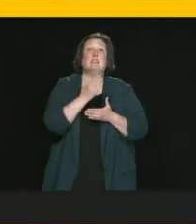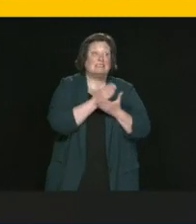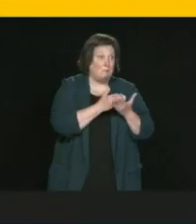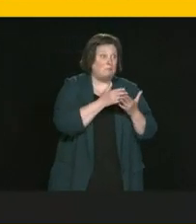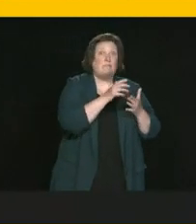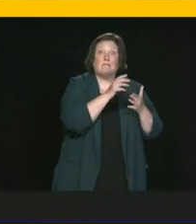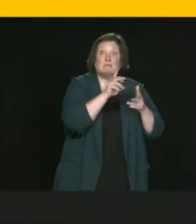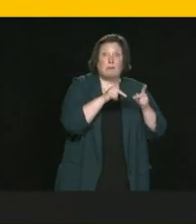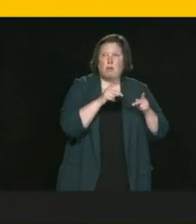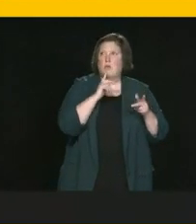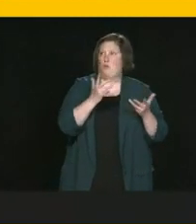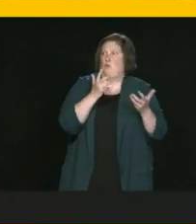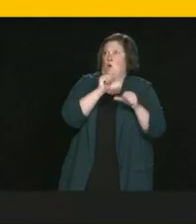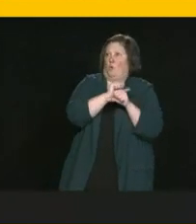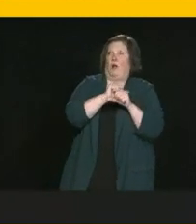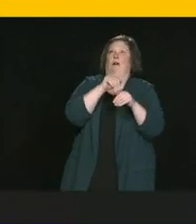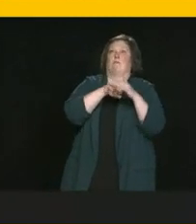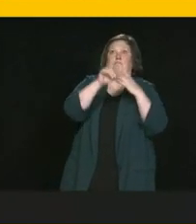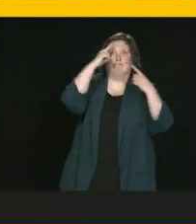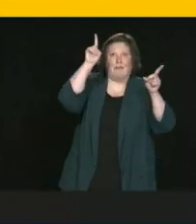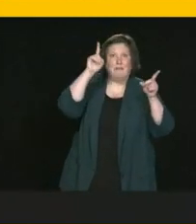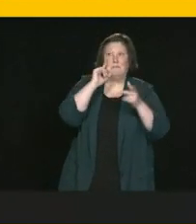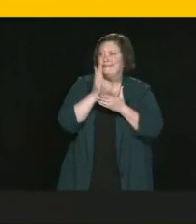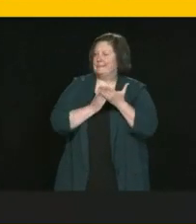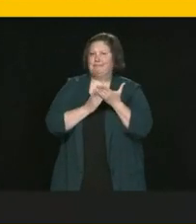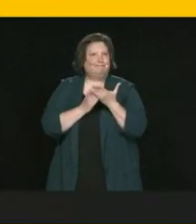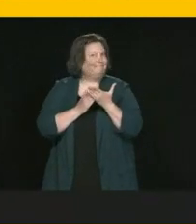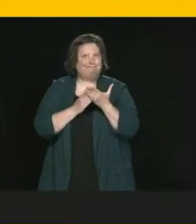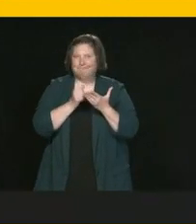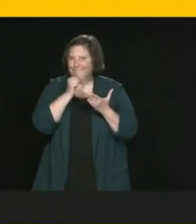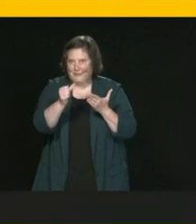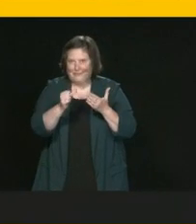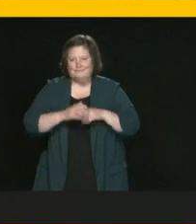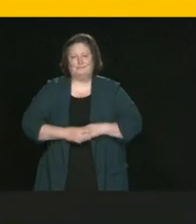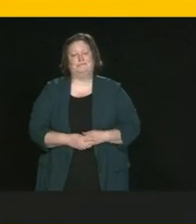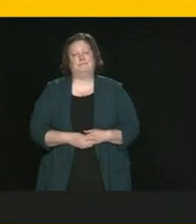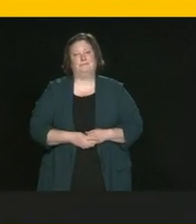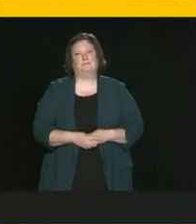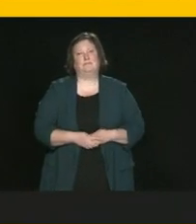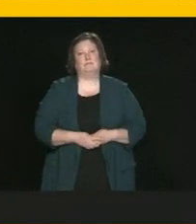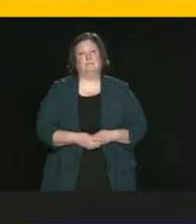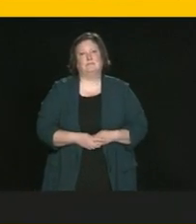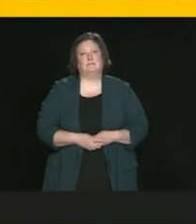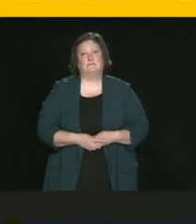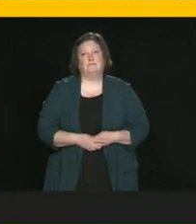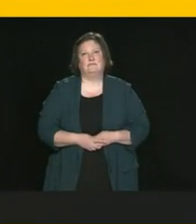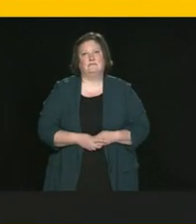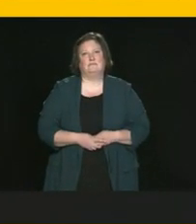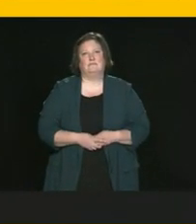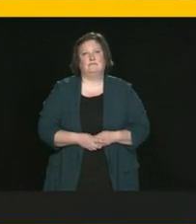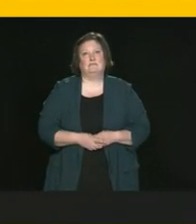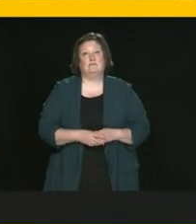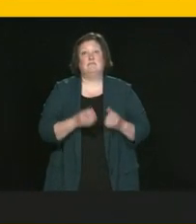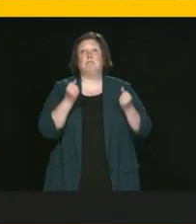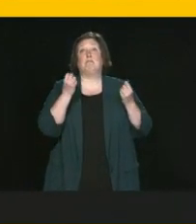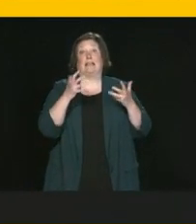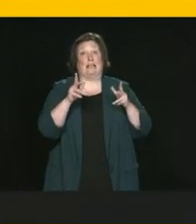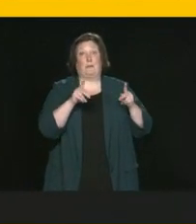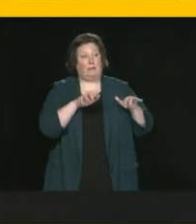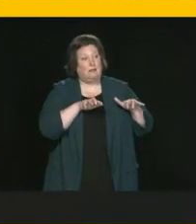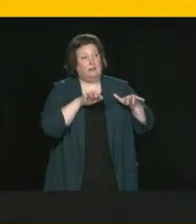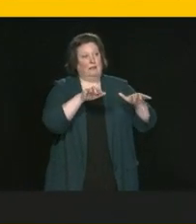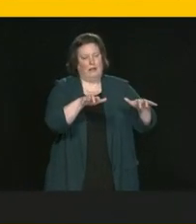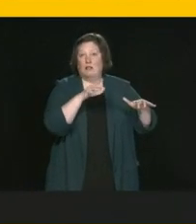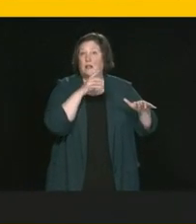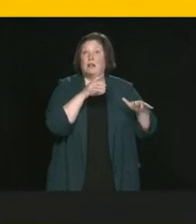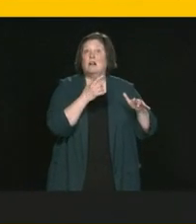will. In recent months, Canadians were able to rely on the Emergency Response Benefit to get through